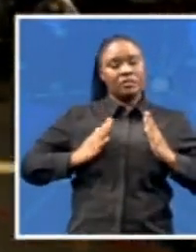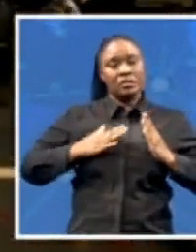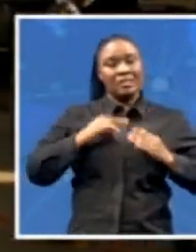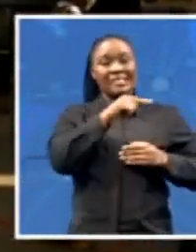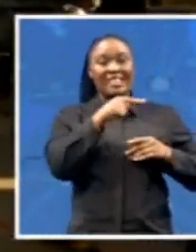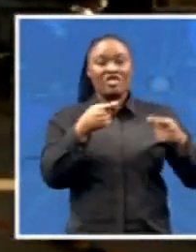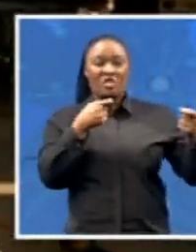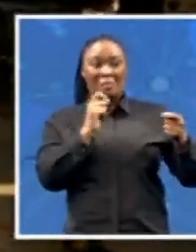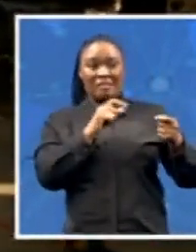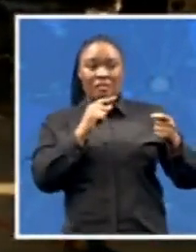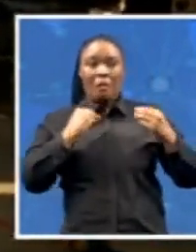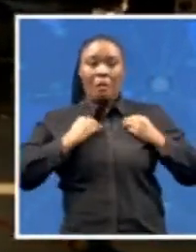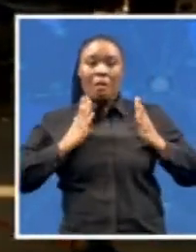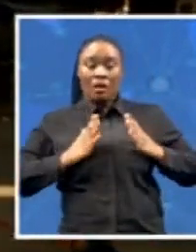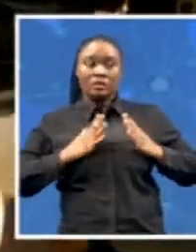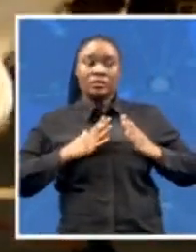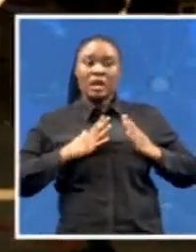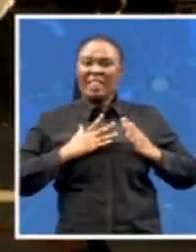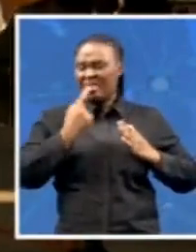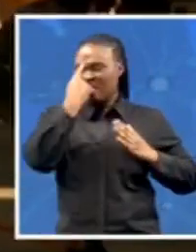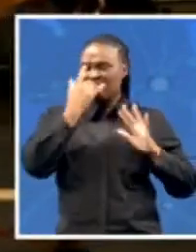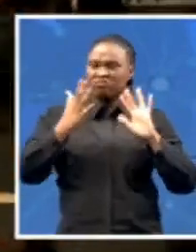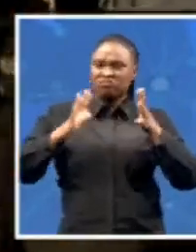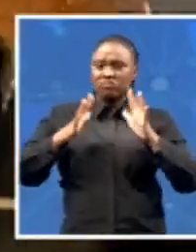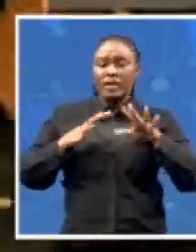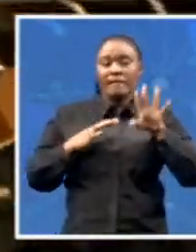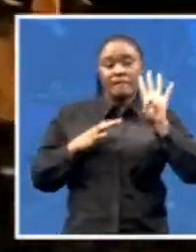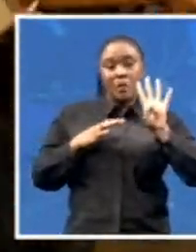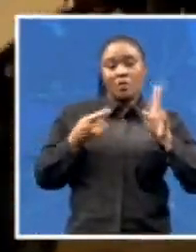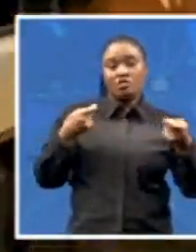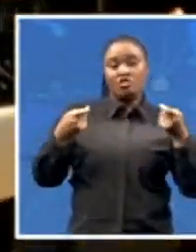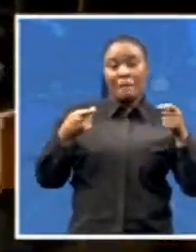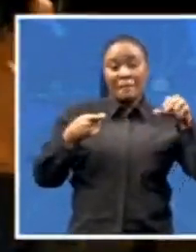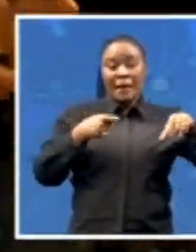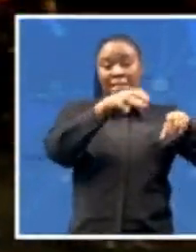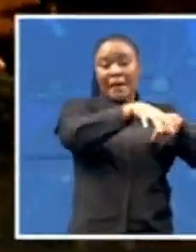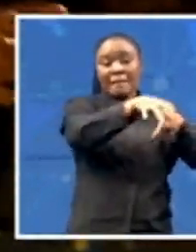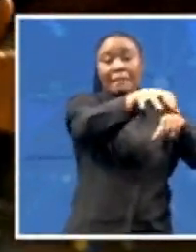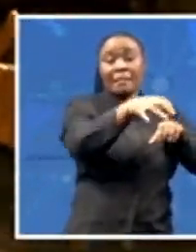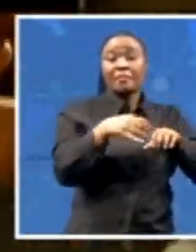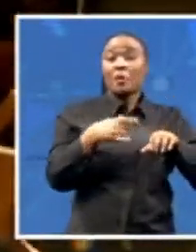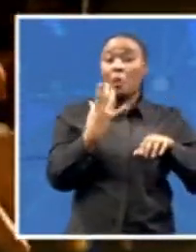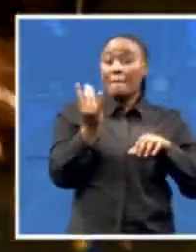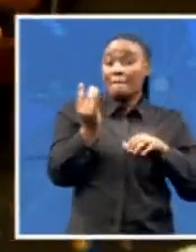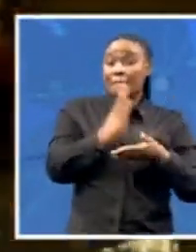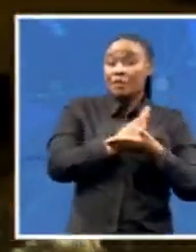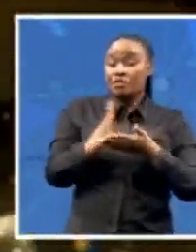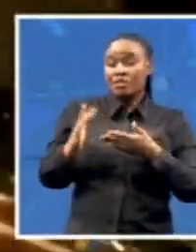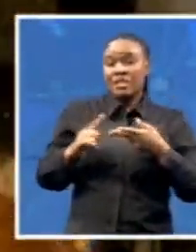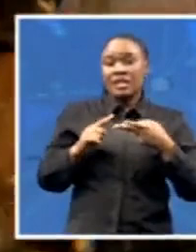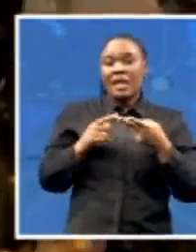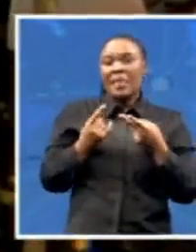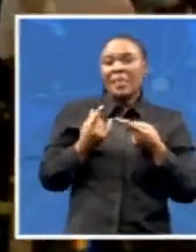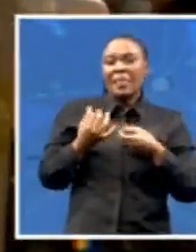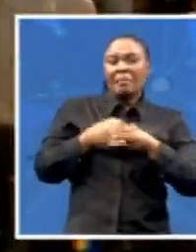4 stores that have been set alight. One is a butchery, one is a mini market, and the other ones are furniture